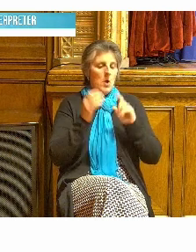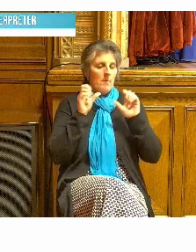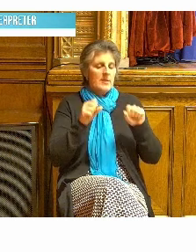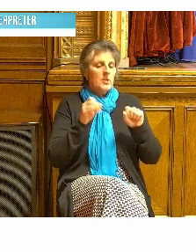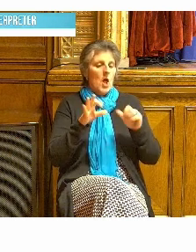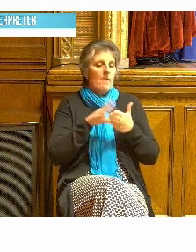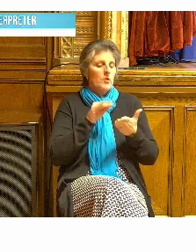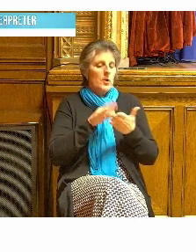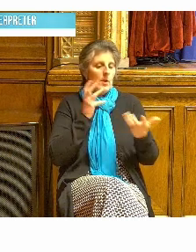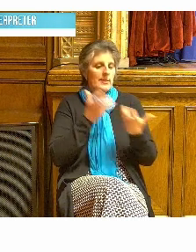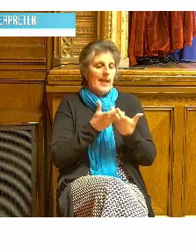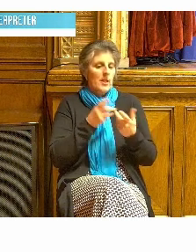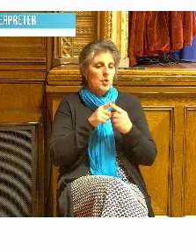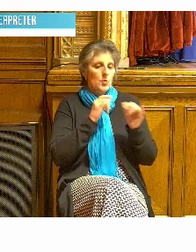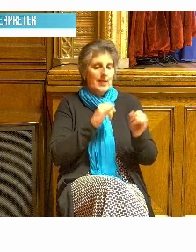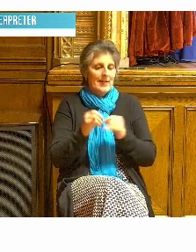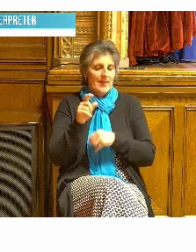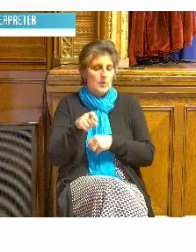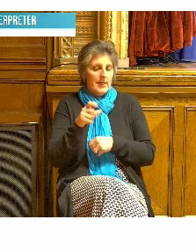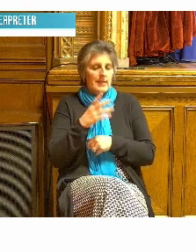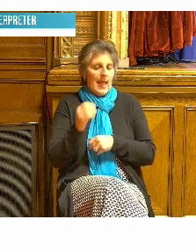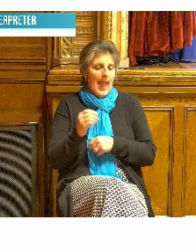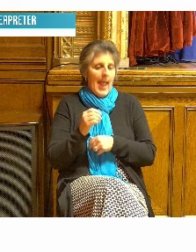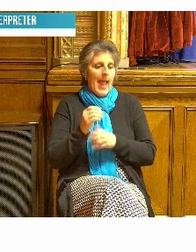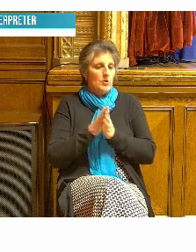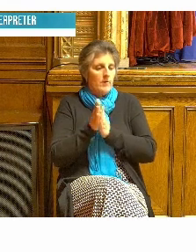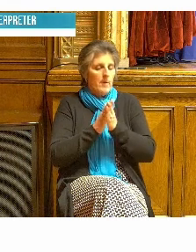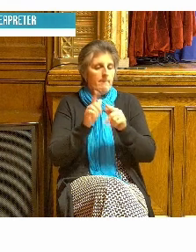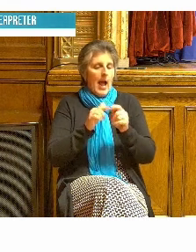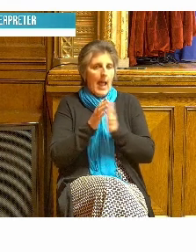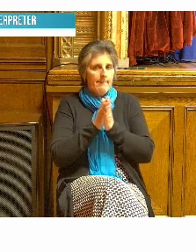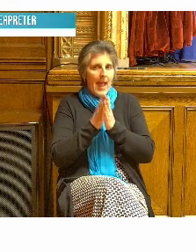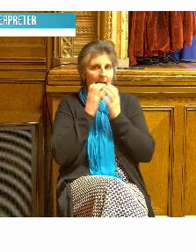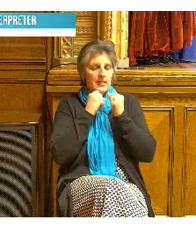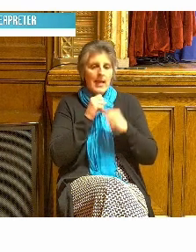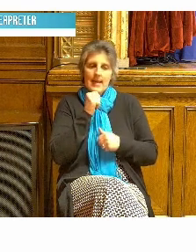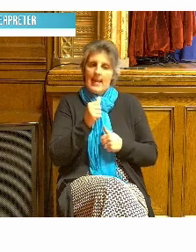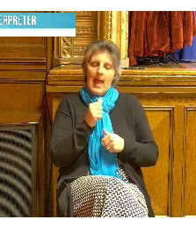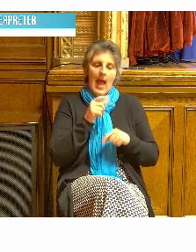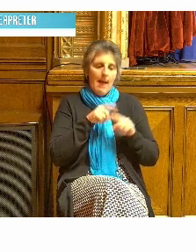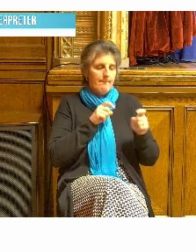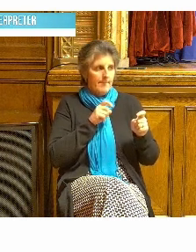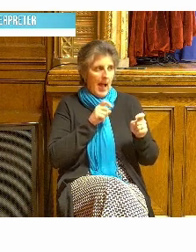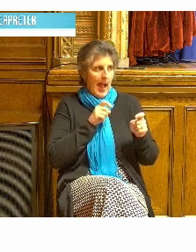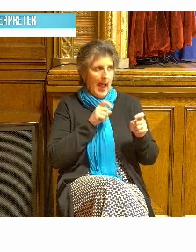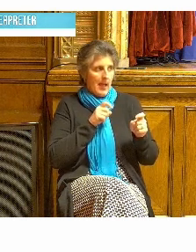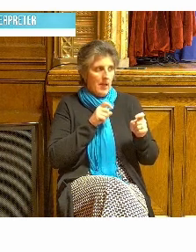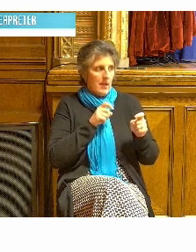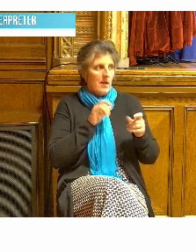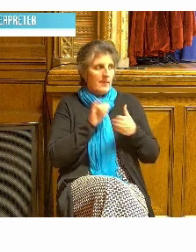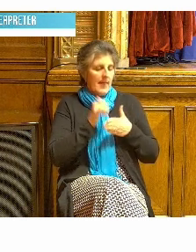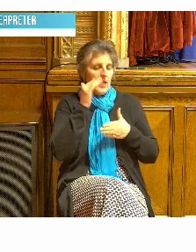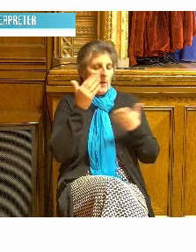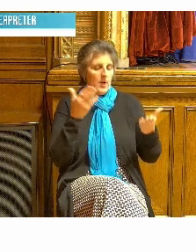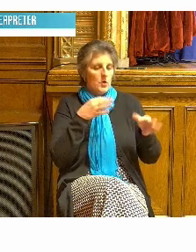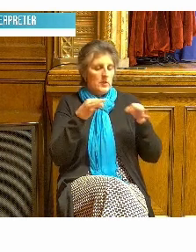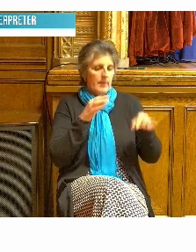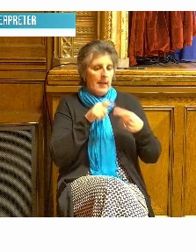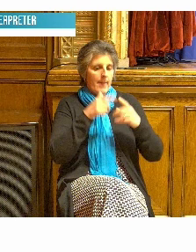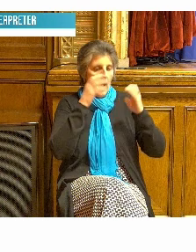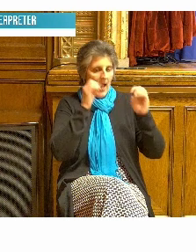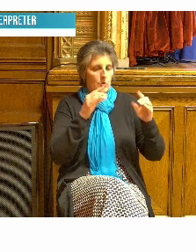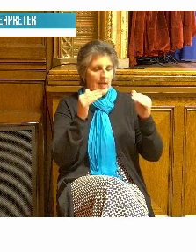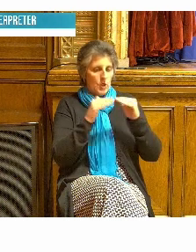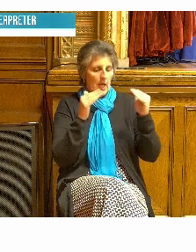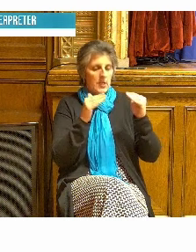learning when it's tailored to individual needs and driven by passion, not standardized tests. That's why I'm here to talk to you about educational